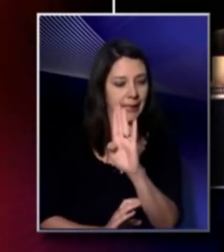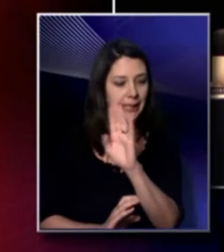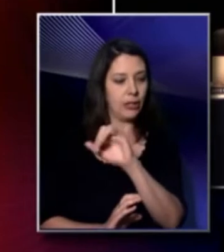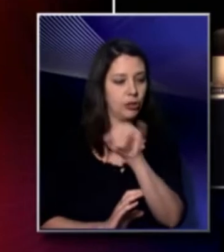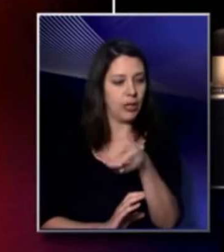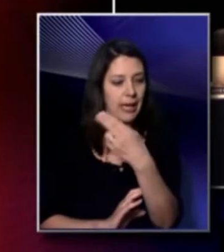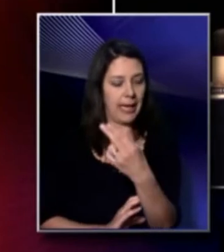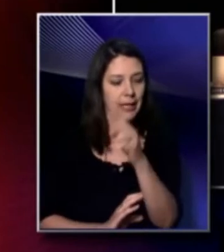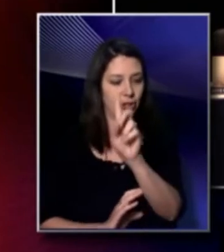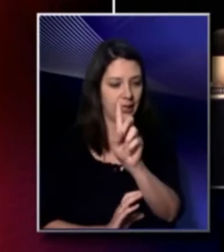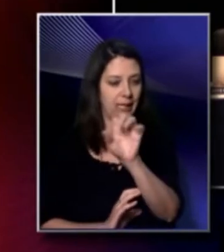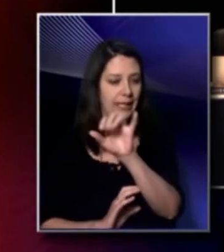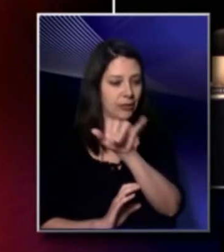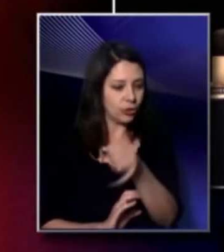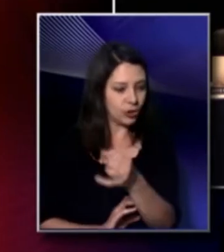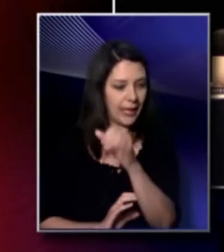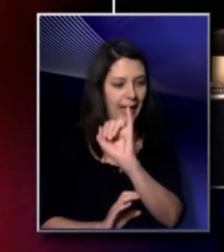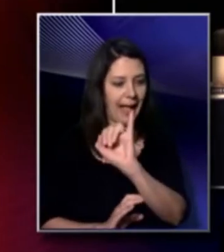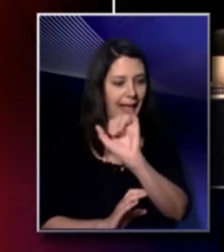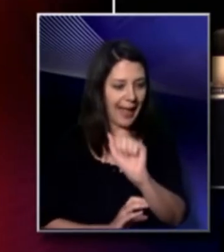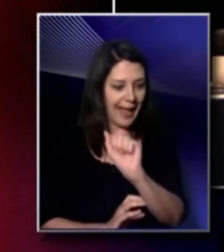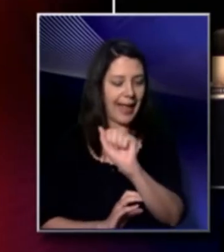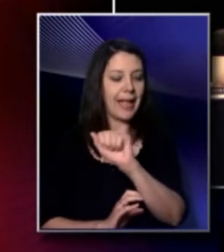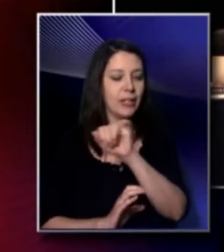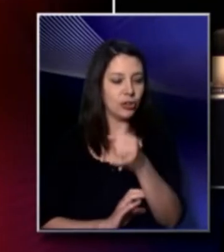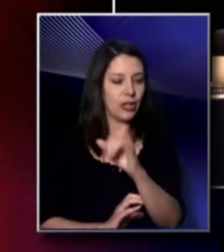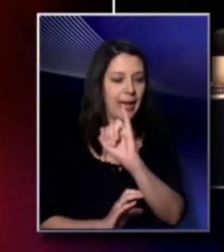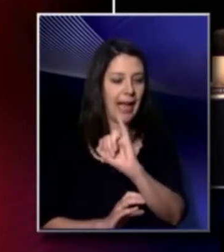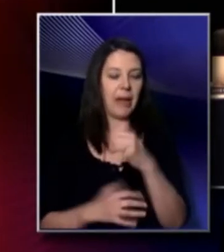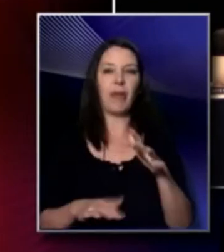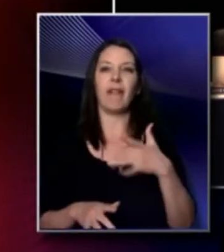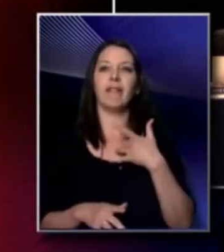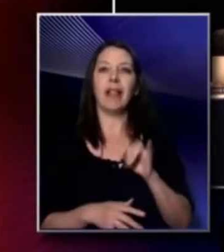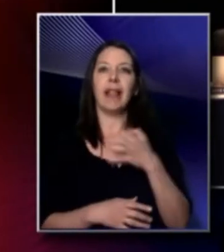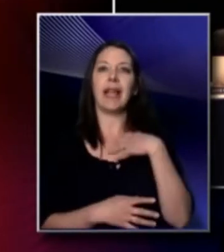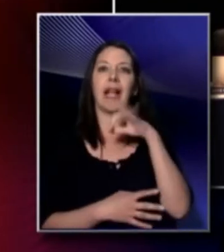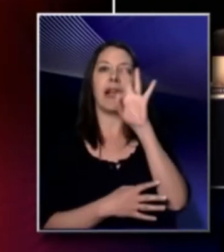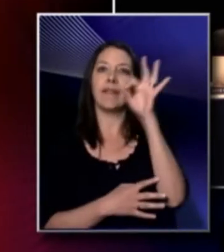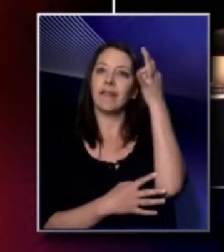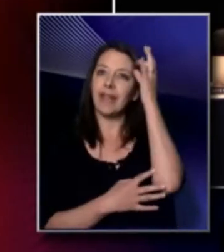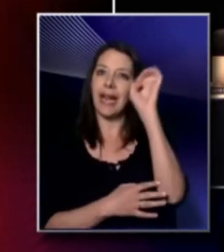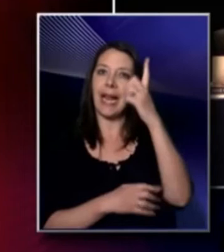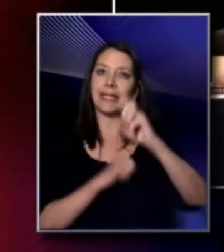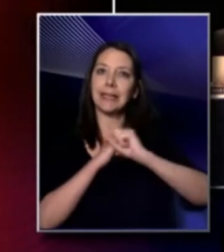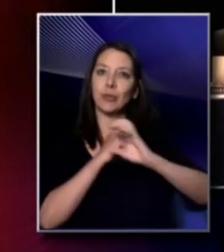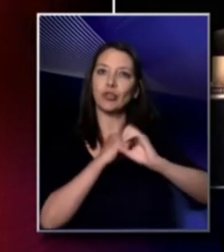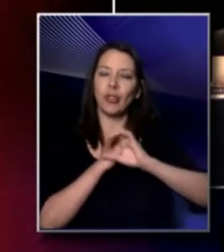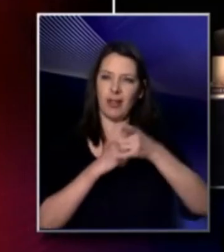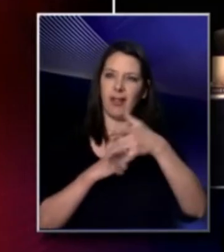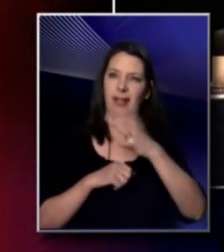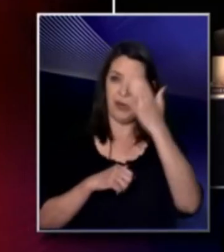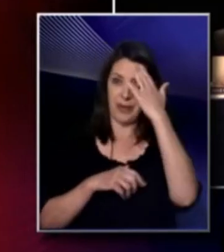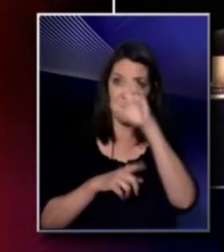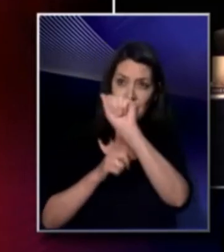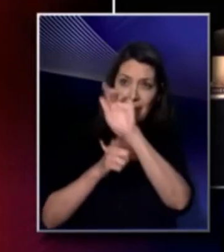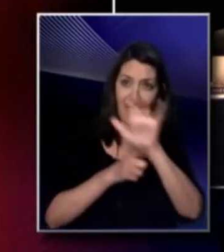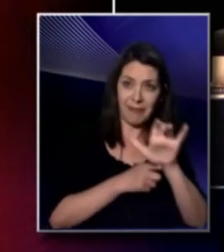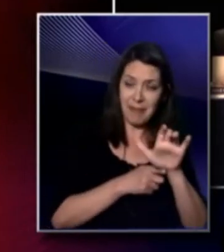I feel like a FedEx commercial. Well, you don't know your alphabet very well. I know.